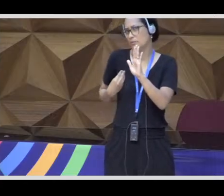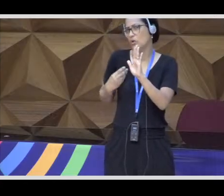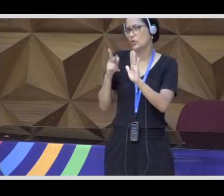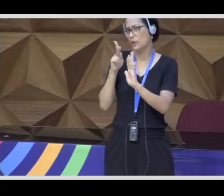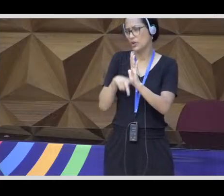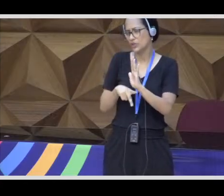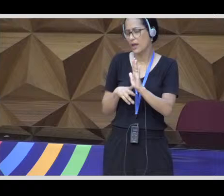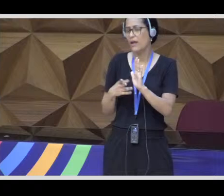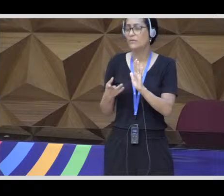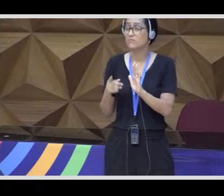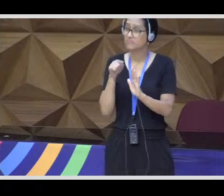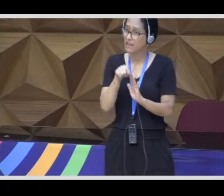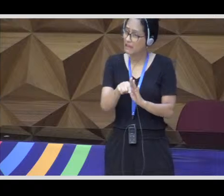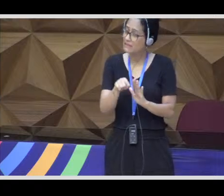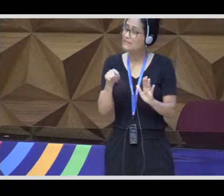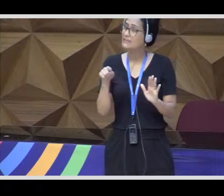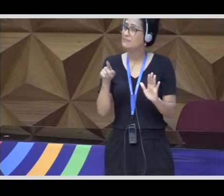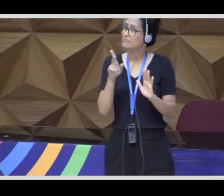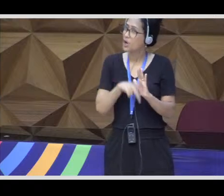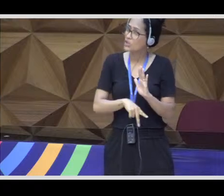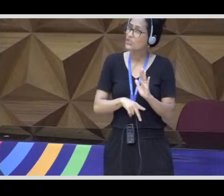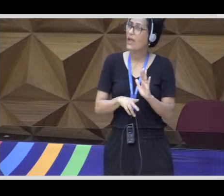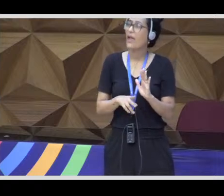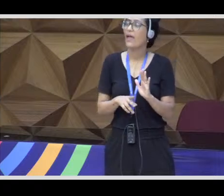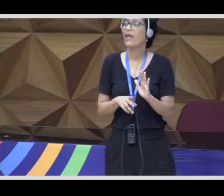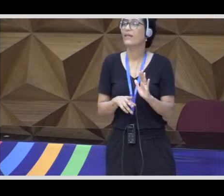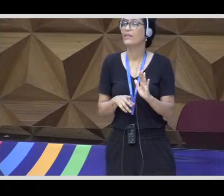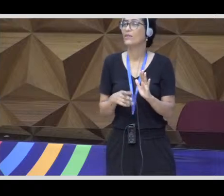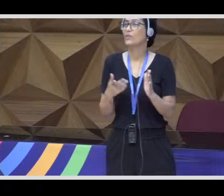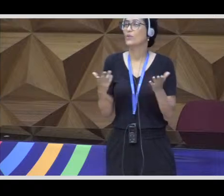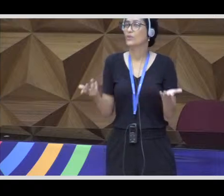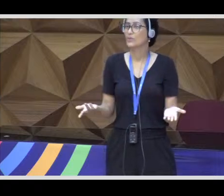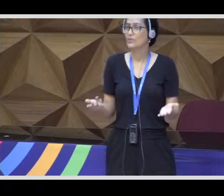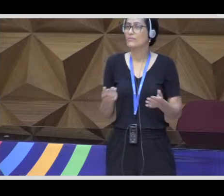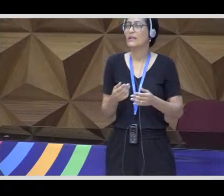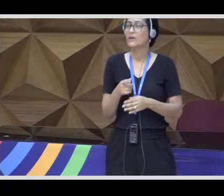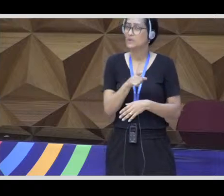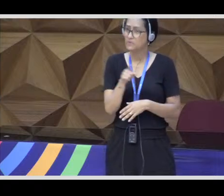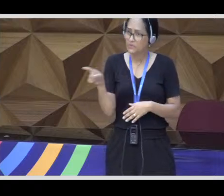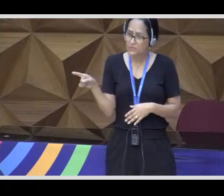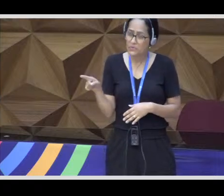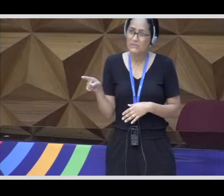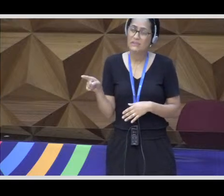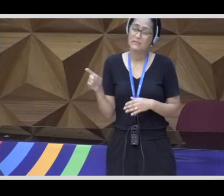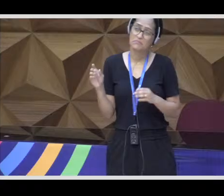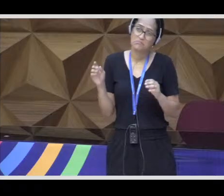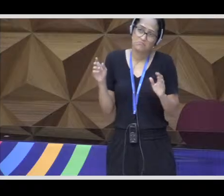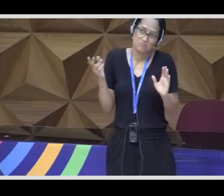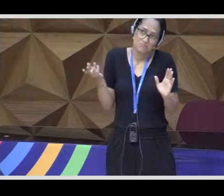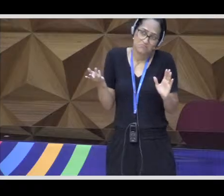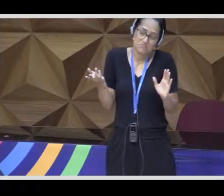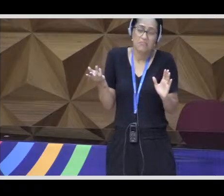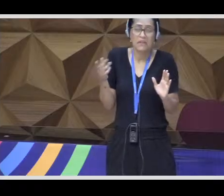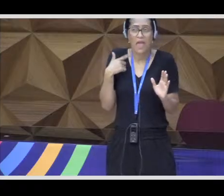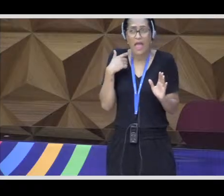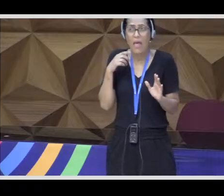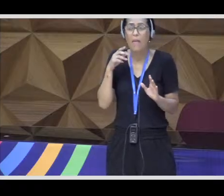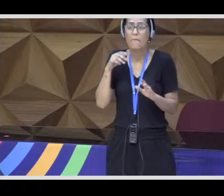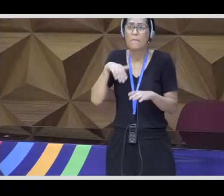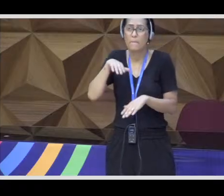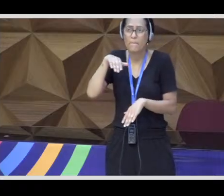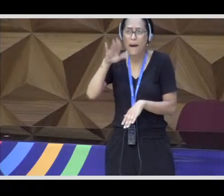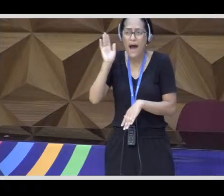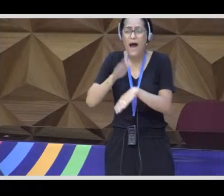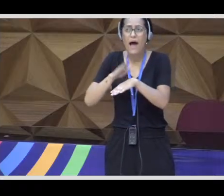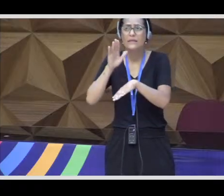the ERC project that Marco mentioned, if you have the opportunity to apply for it, it's fantastic. Gives you money to do